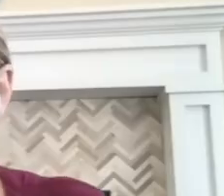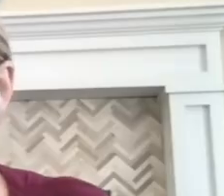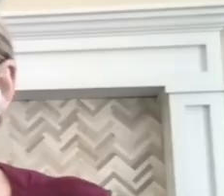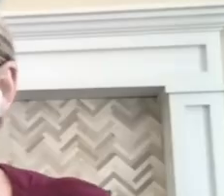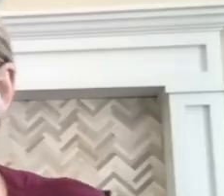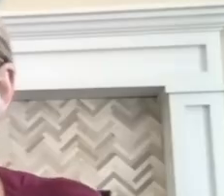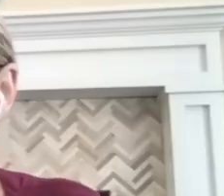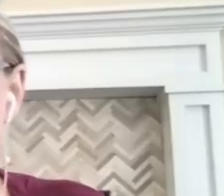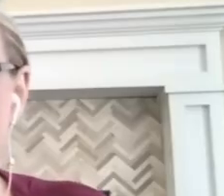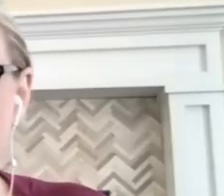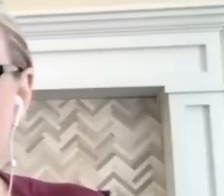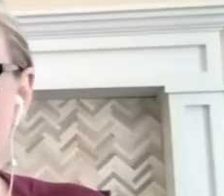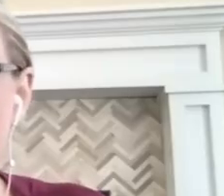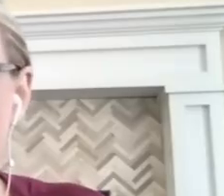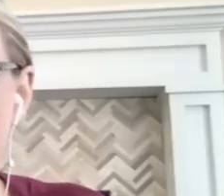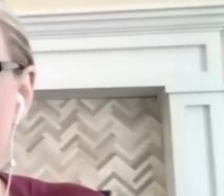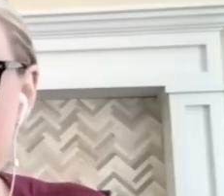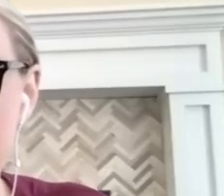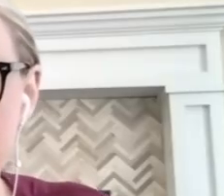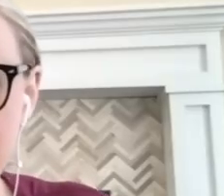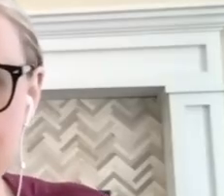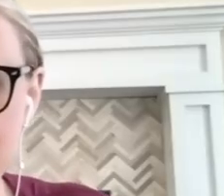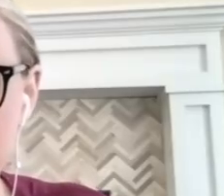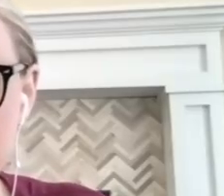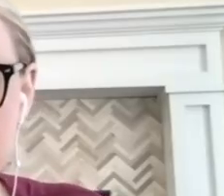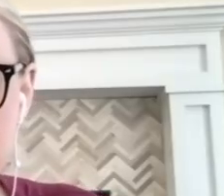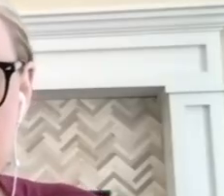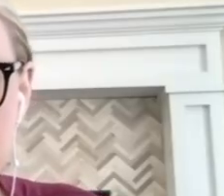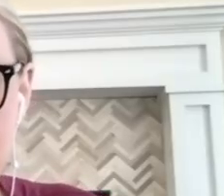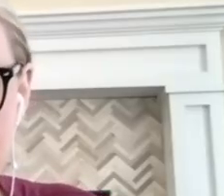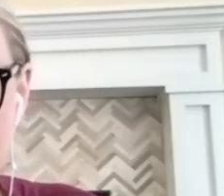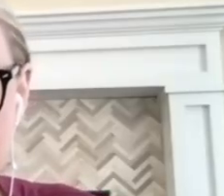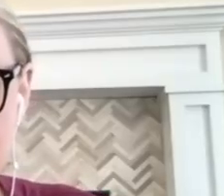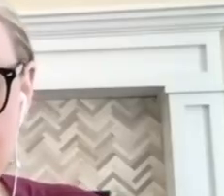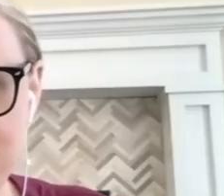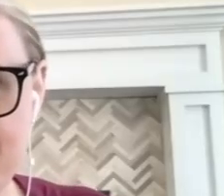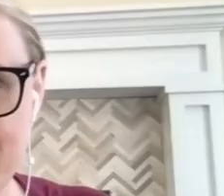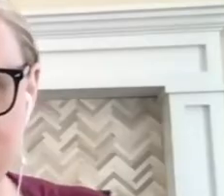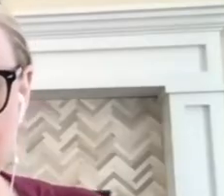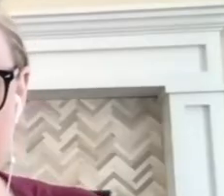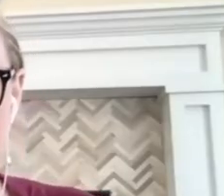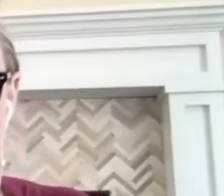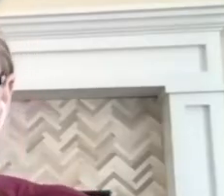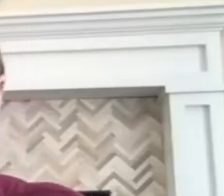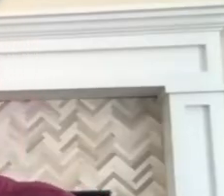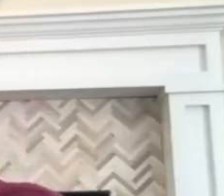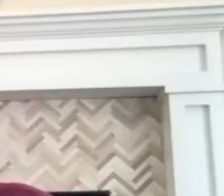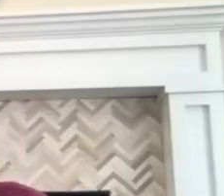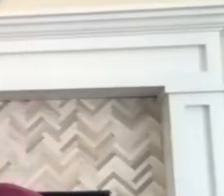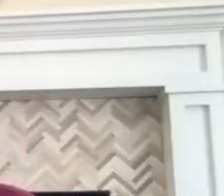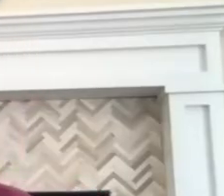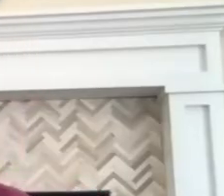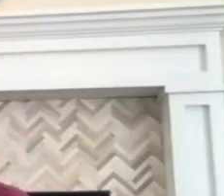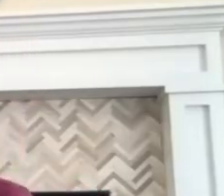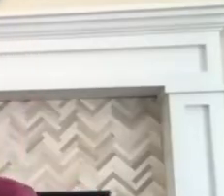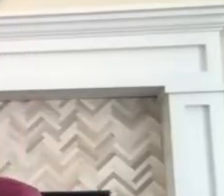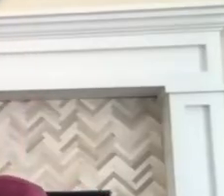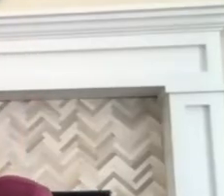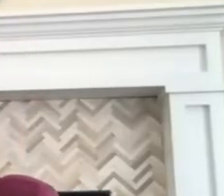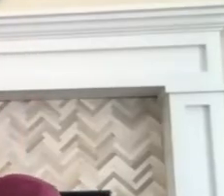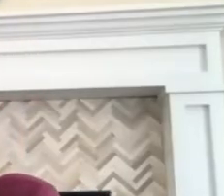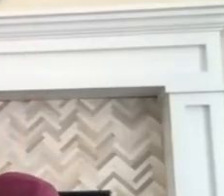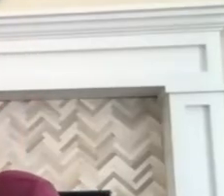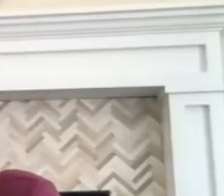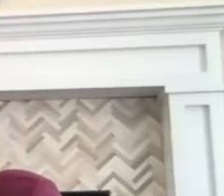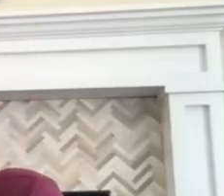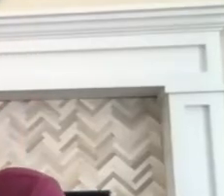Kristen Stratton. I am a special education advocate. I am also a hard